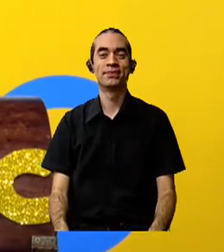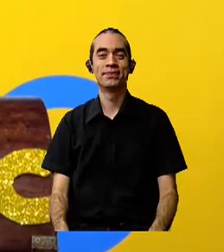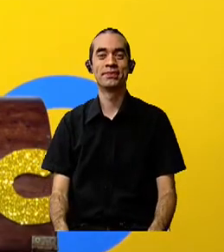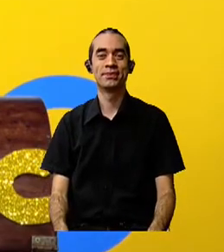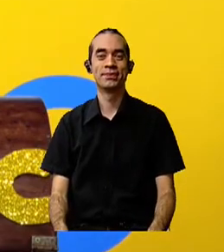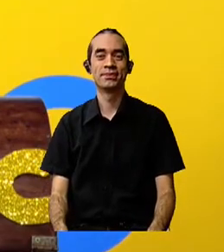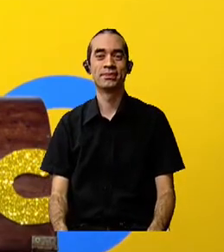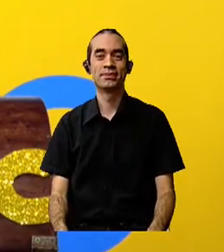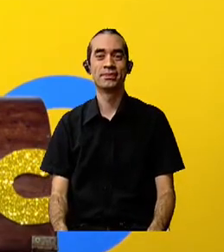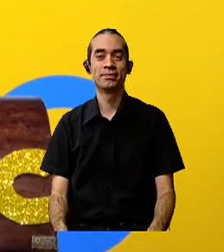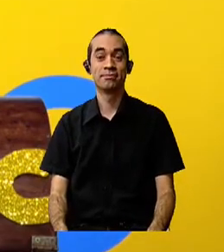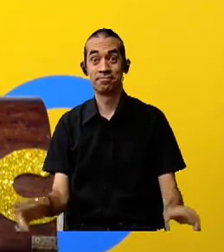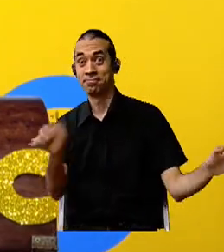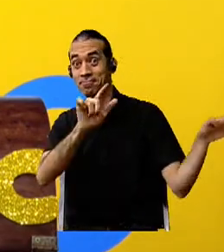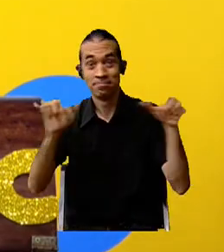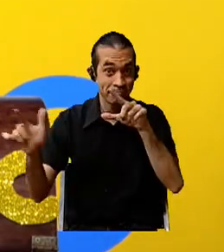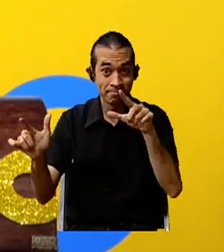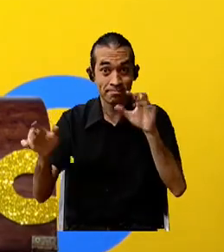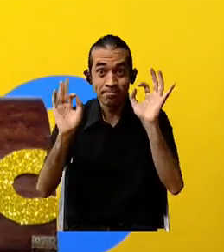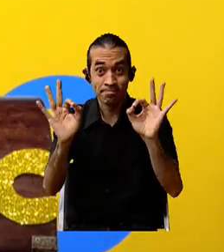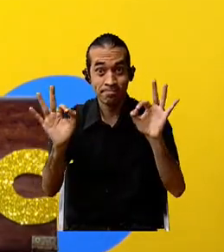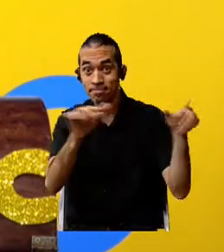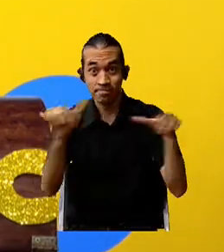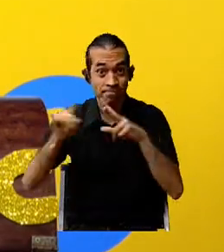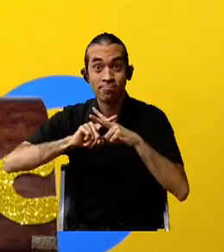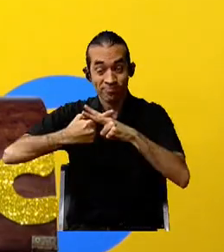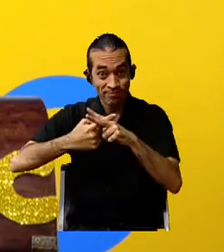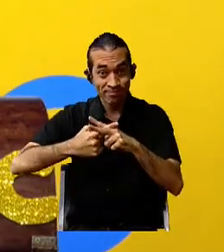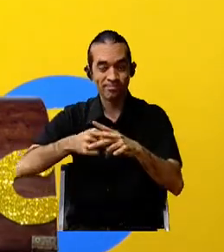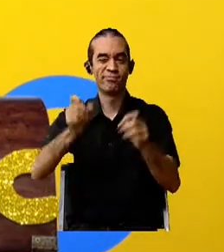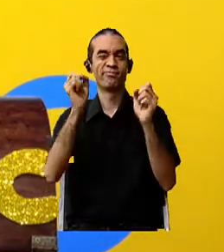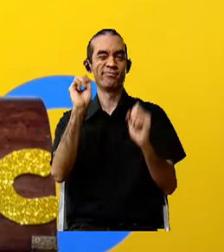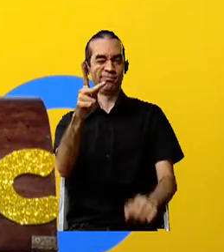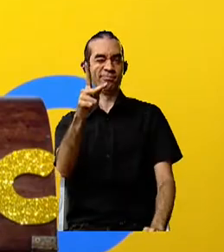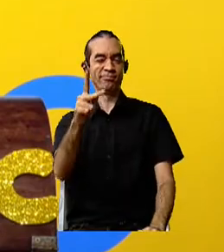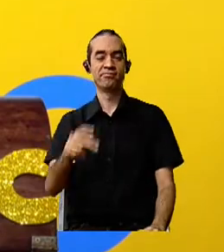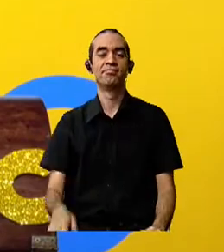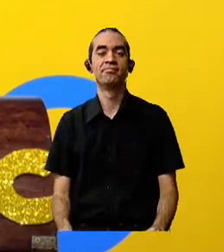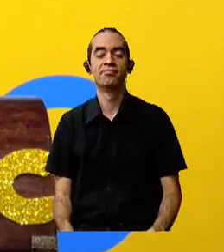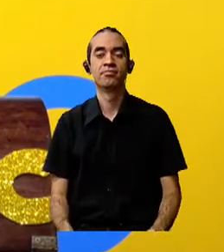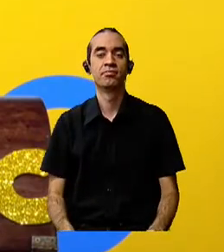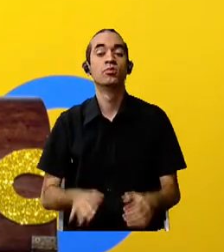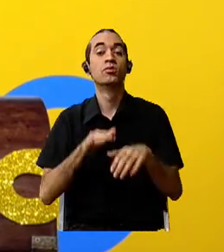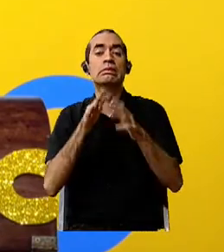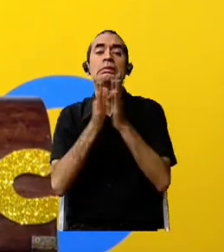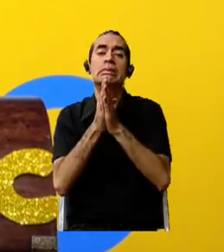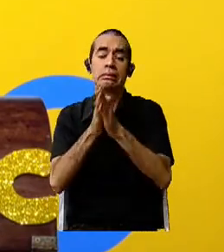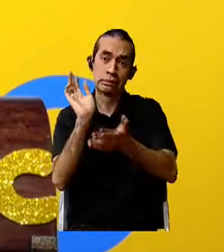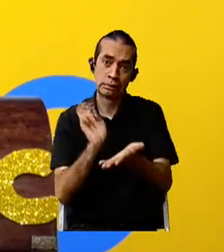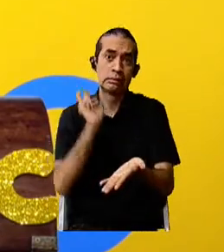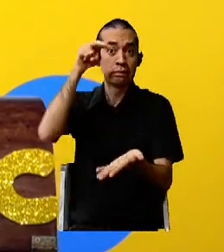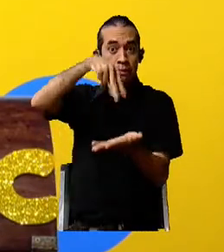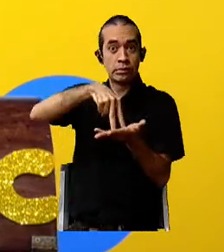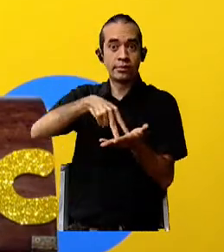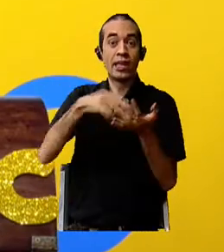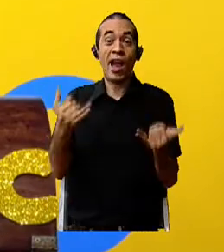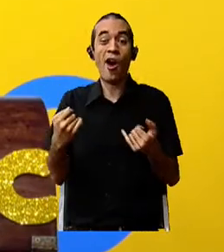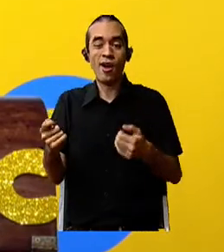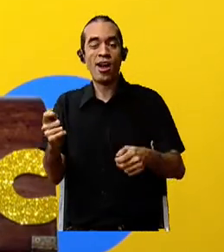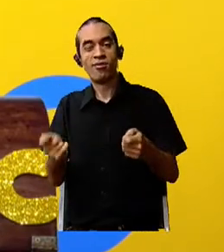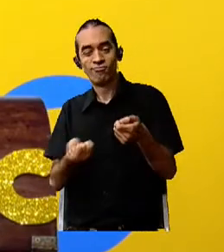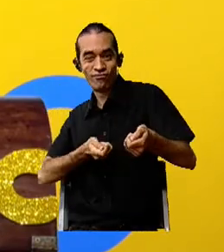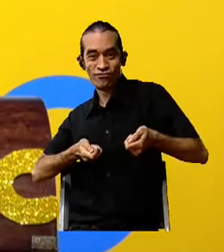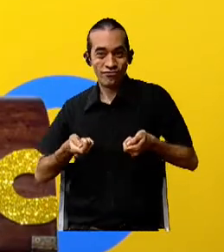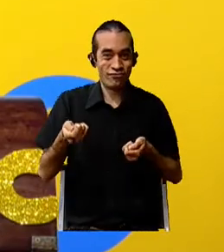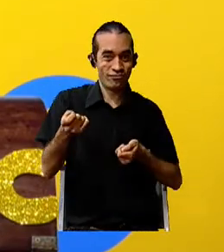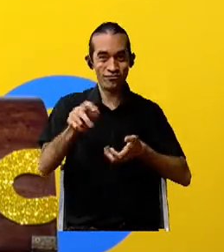educativos. Ready? Are you ready to start? Okay. So please stand up. We are going to